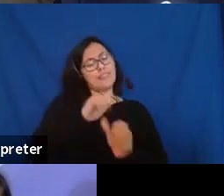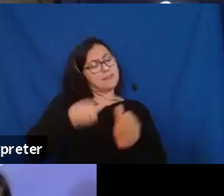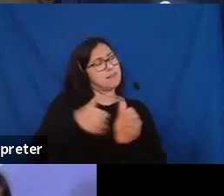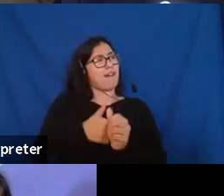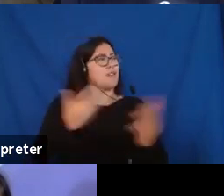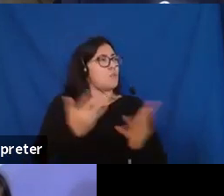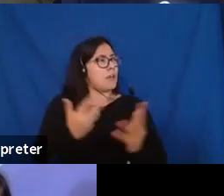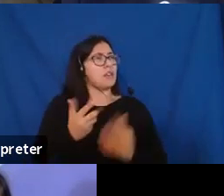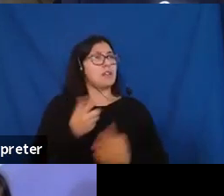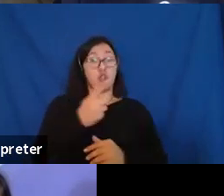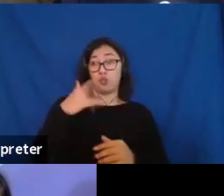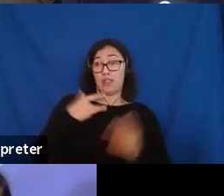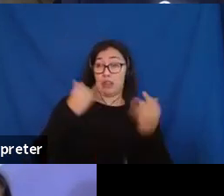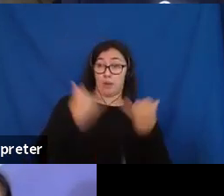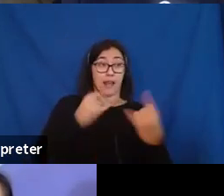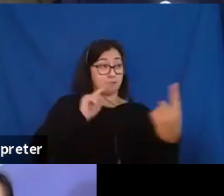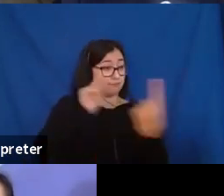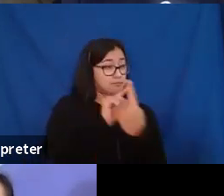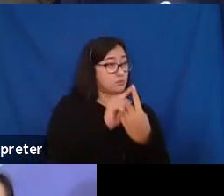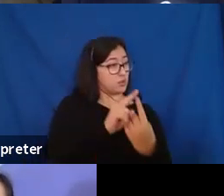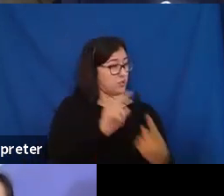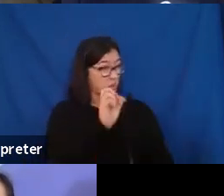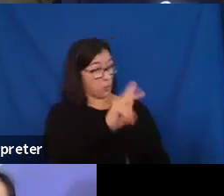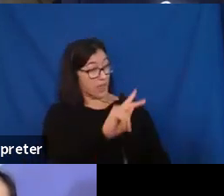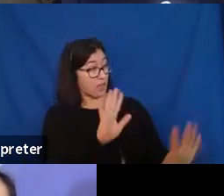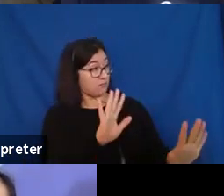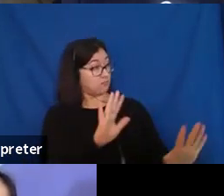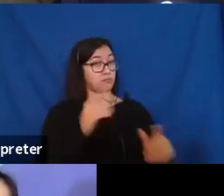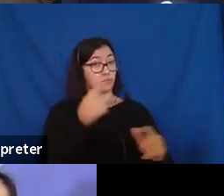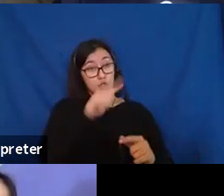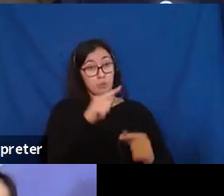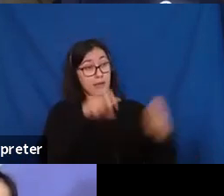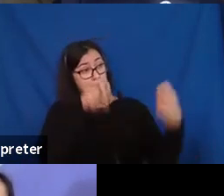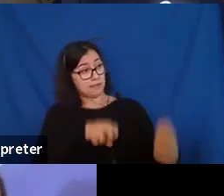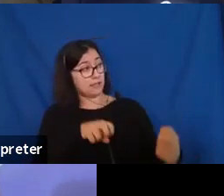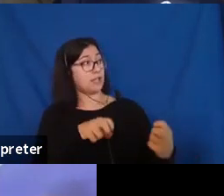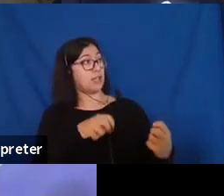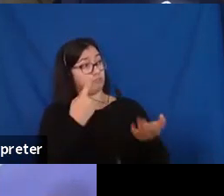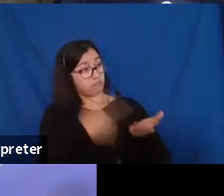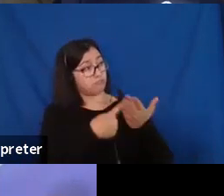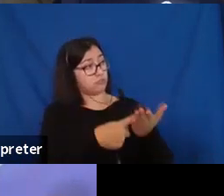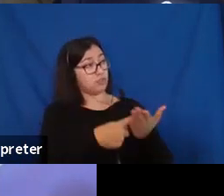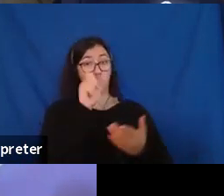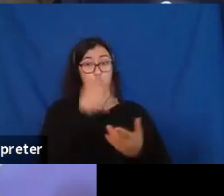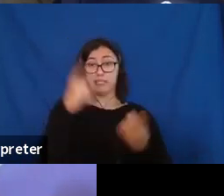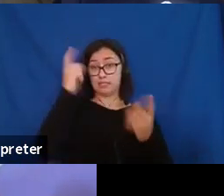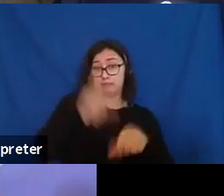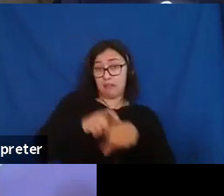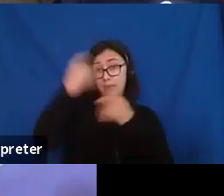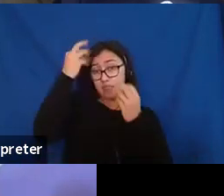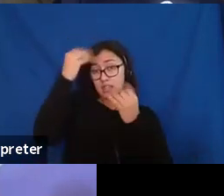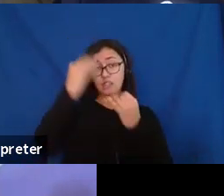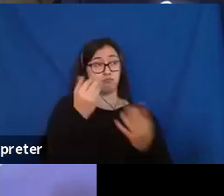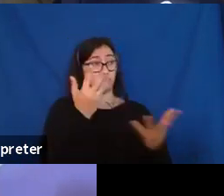How are you feeling about me talking to you about this? Are you okay with this? Can we sit with this conversation? Do you need a little time to think about it? Do you want to come back to